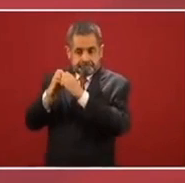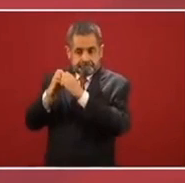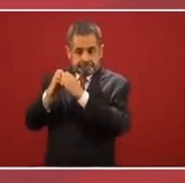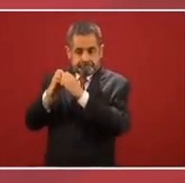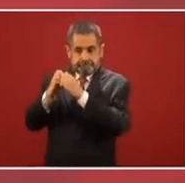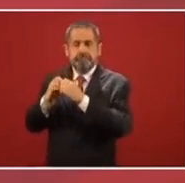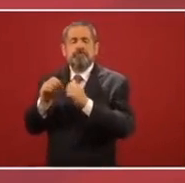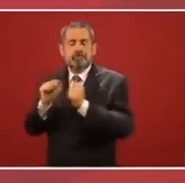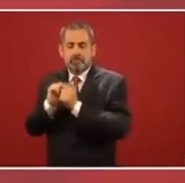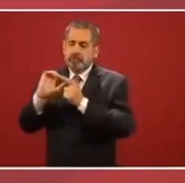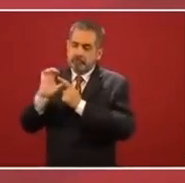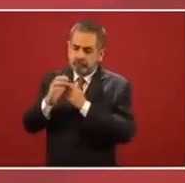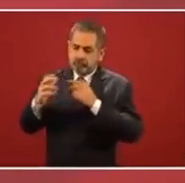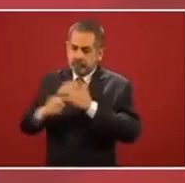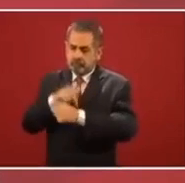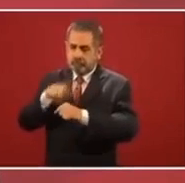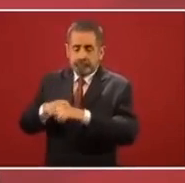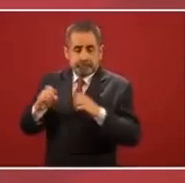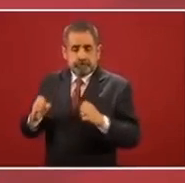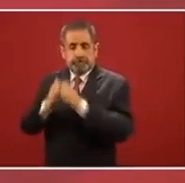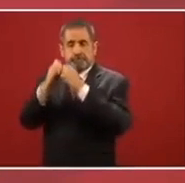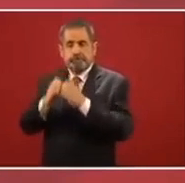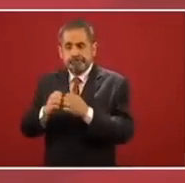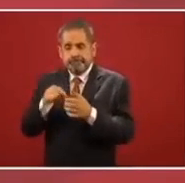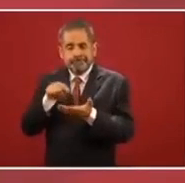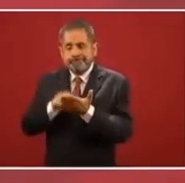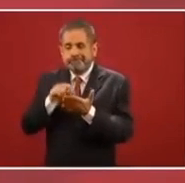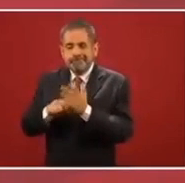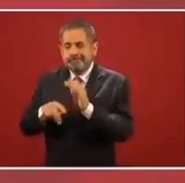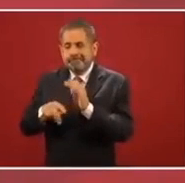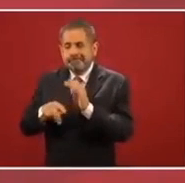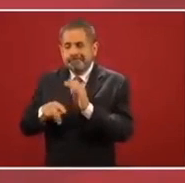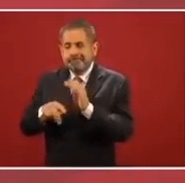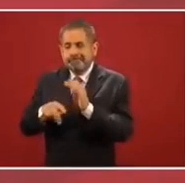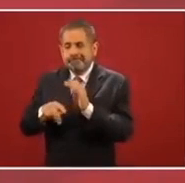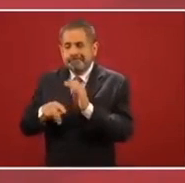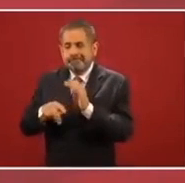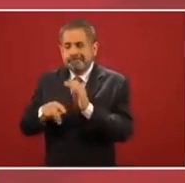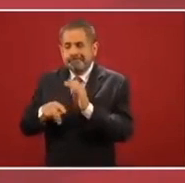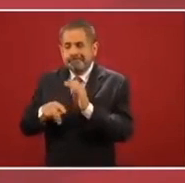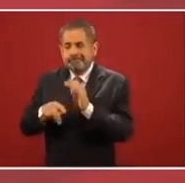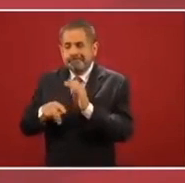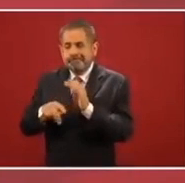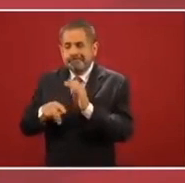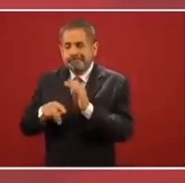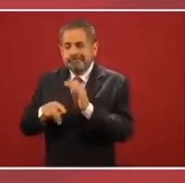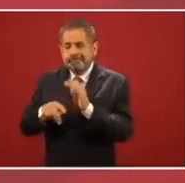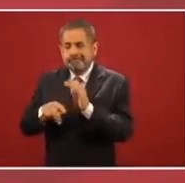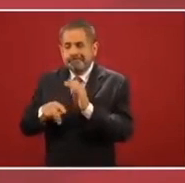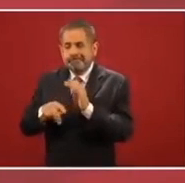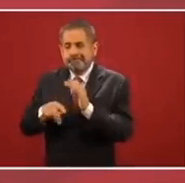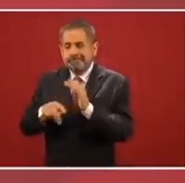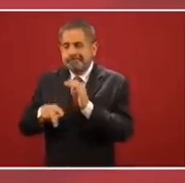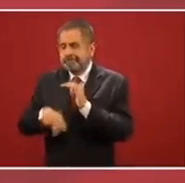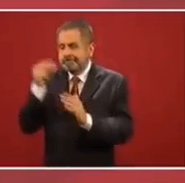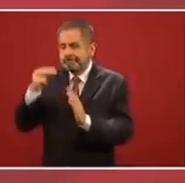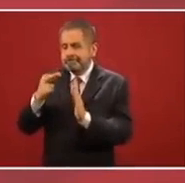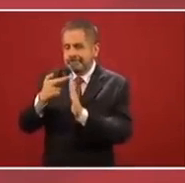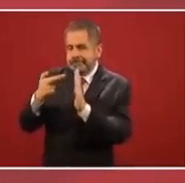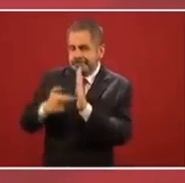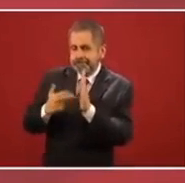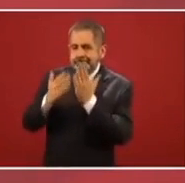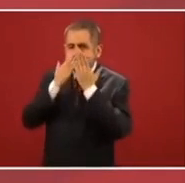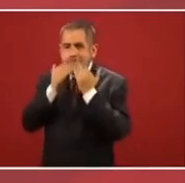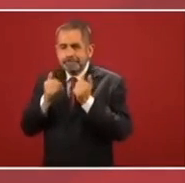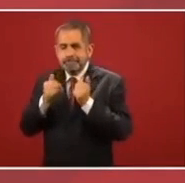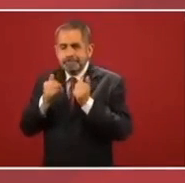de Emergencias, of no emergencies tiene los elementos específicos para does not have the specific elements